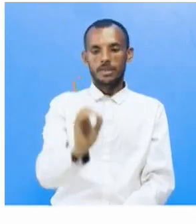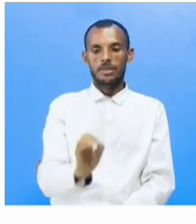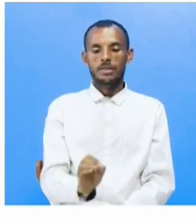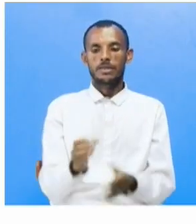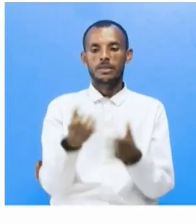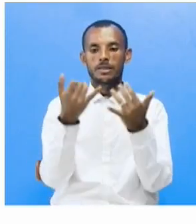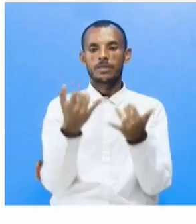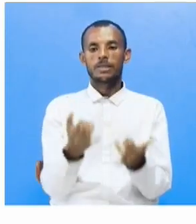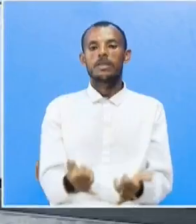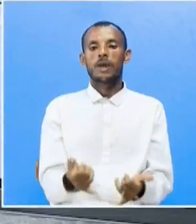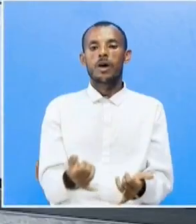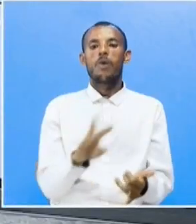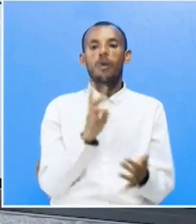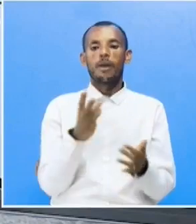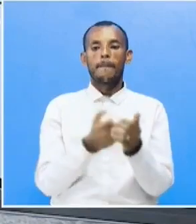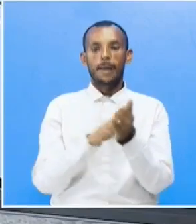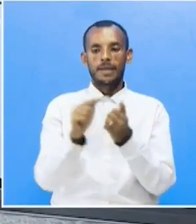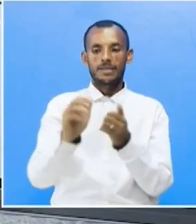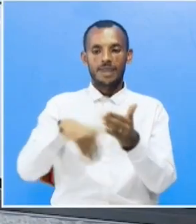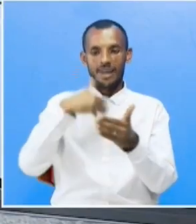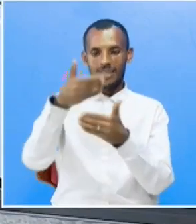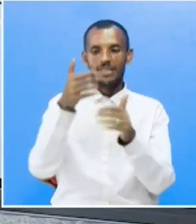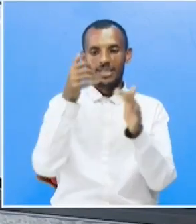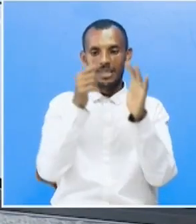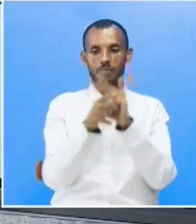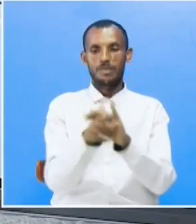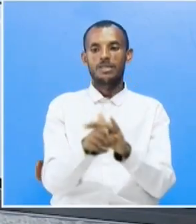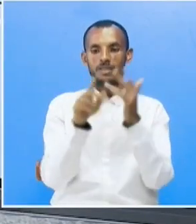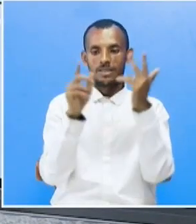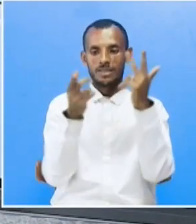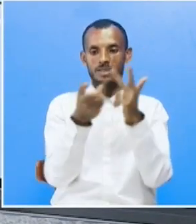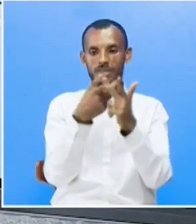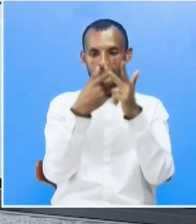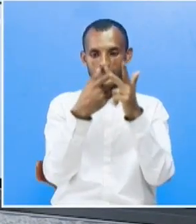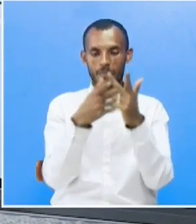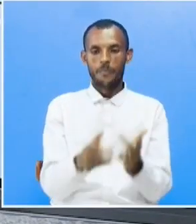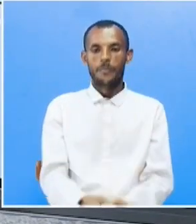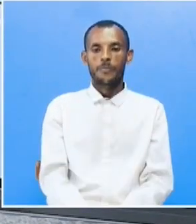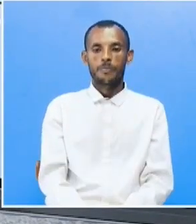Now, we'll proceed to the next example.